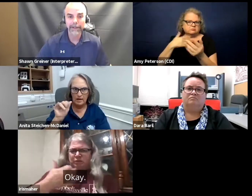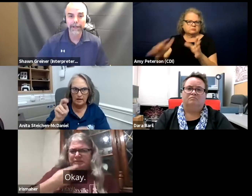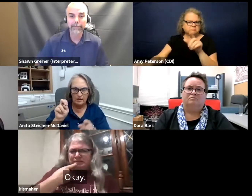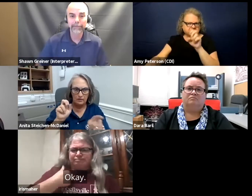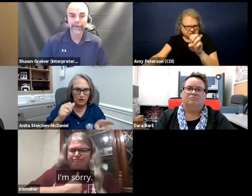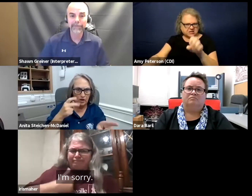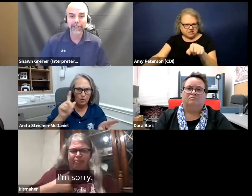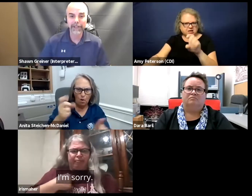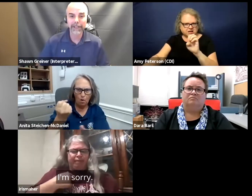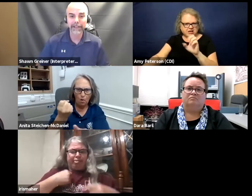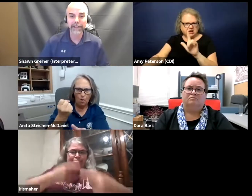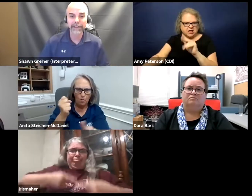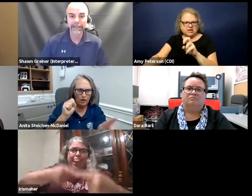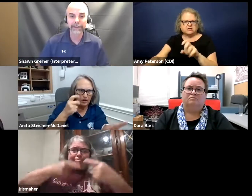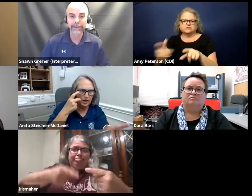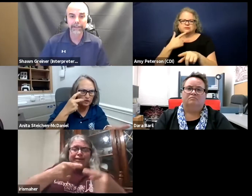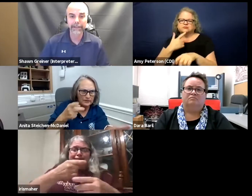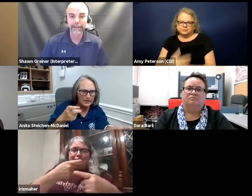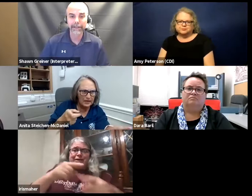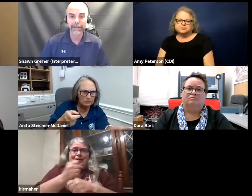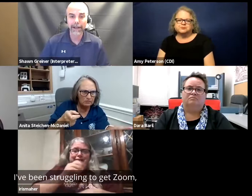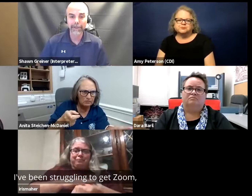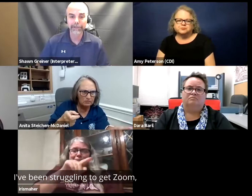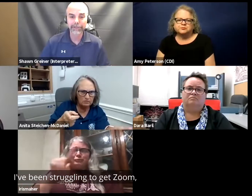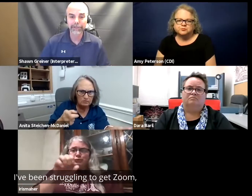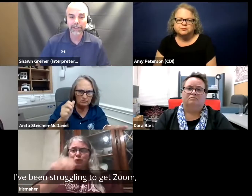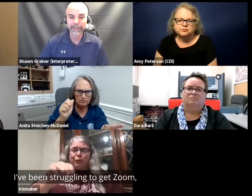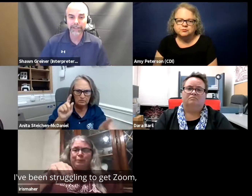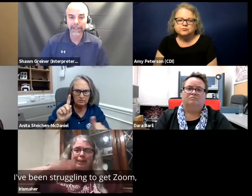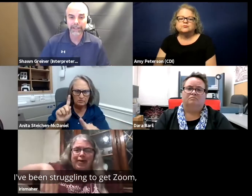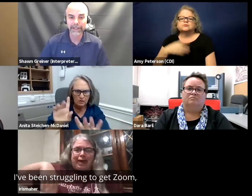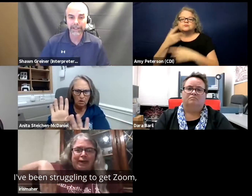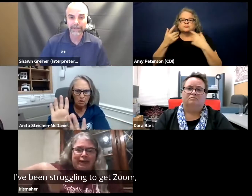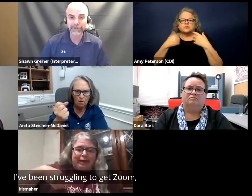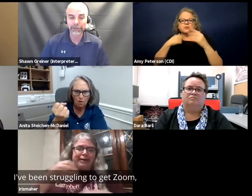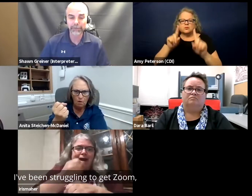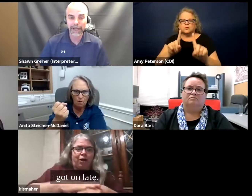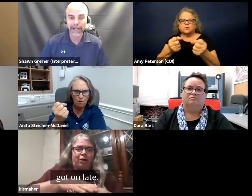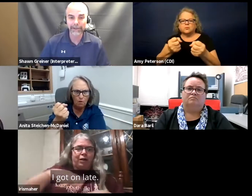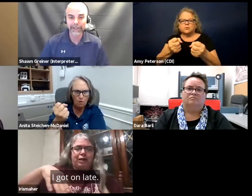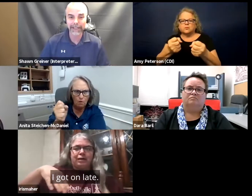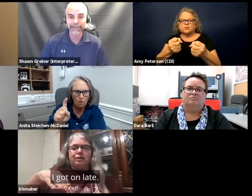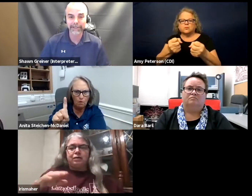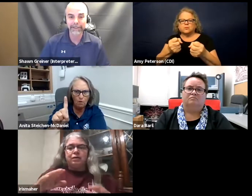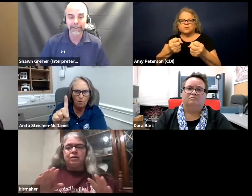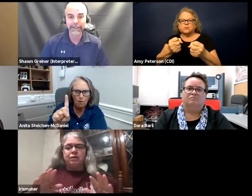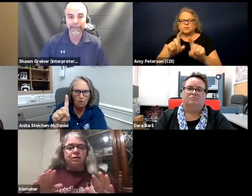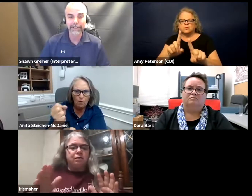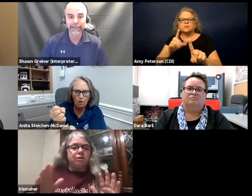Okay, I'm sorry. I've been struggling to get Zoom. I got on late.